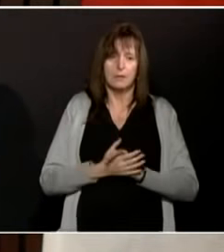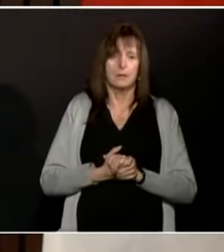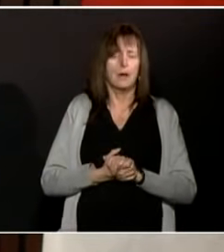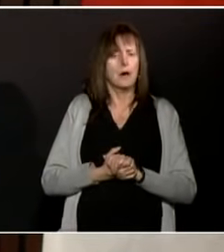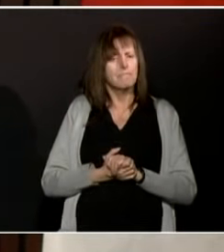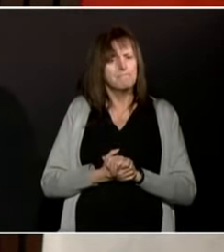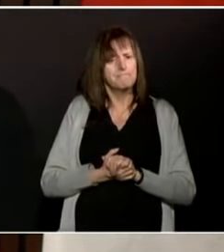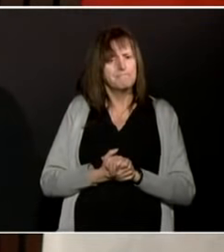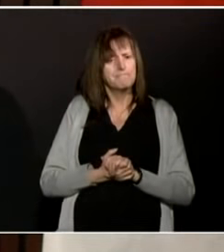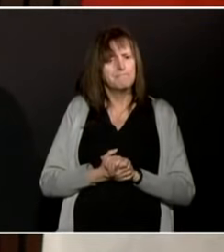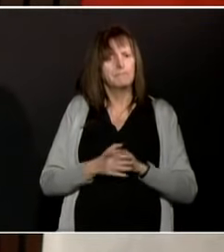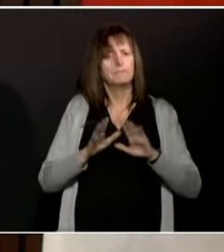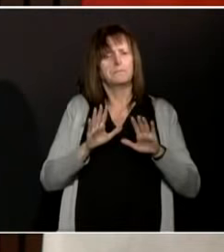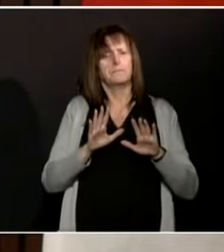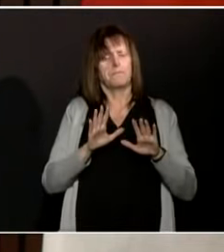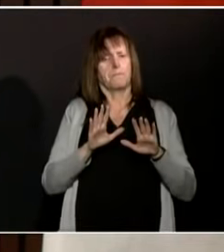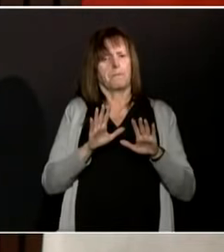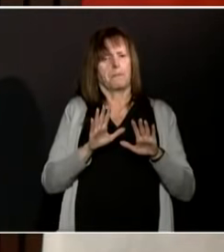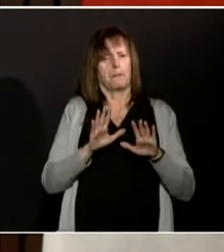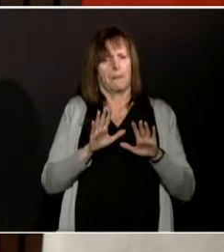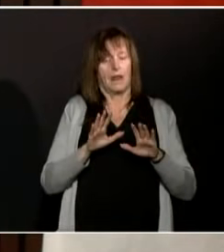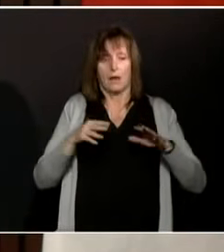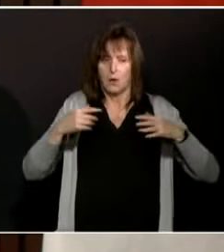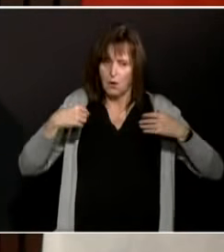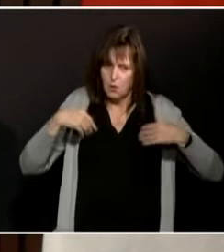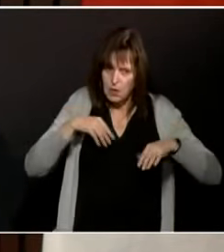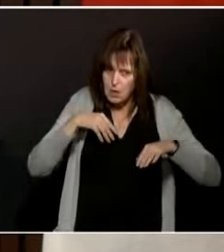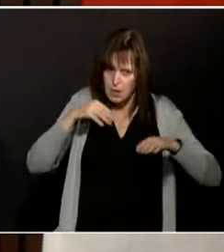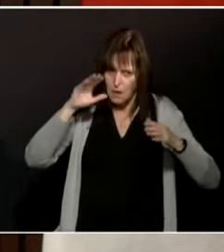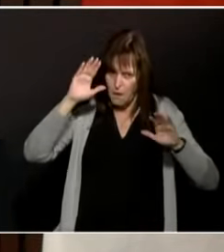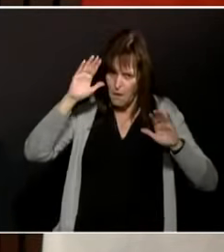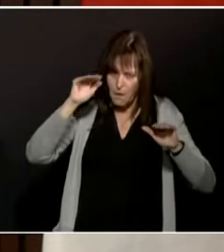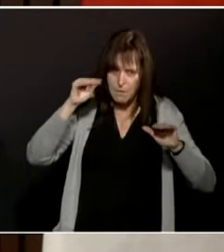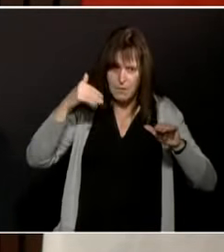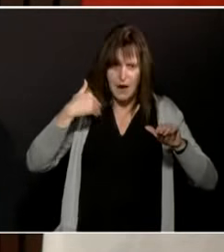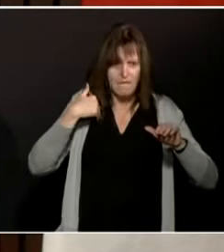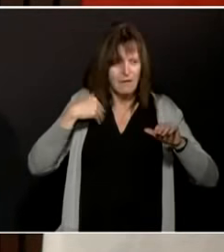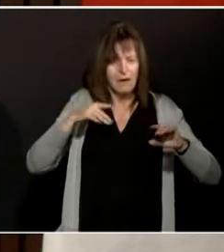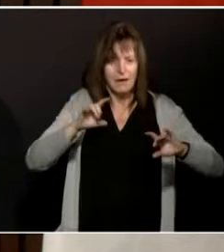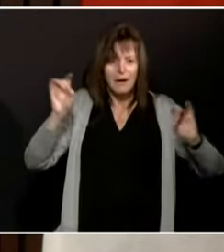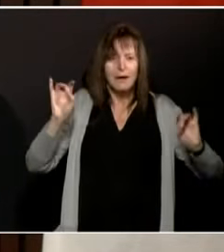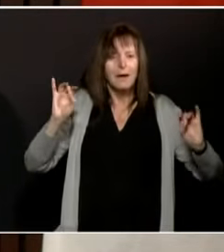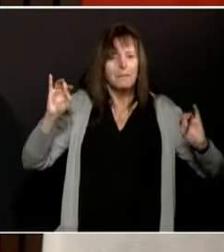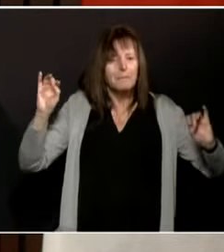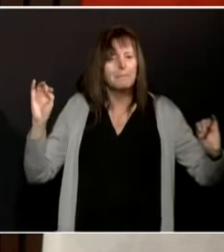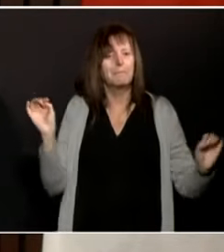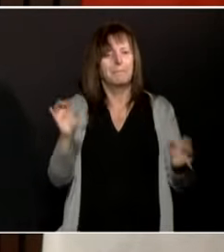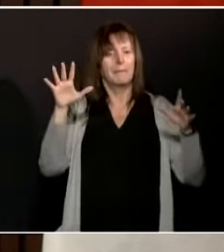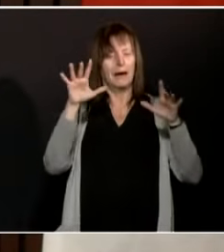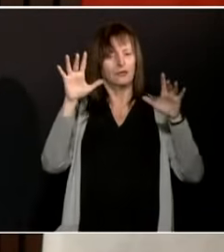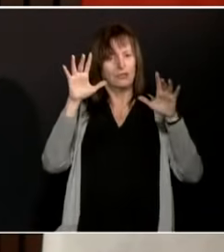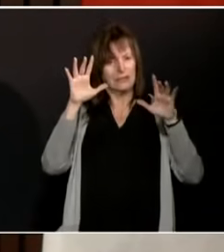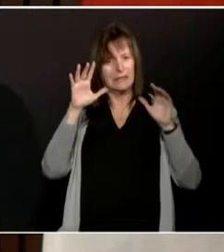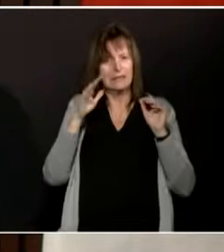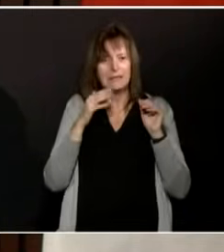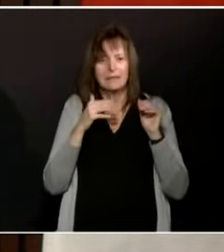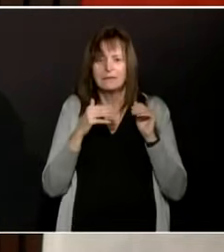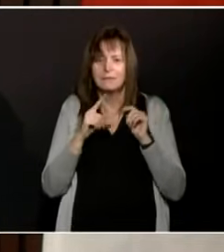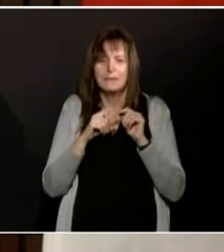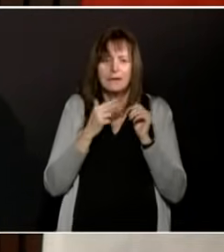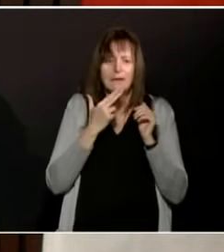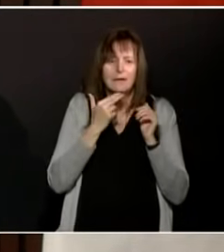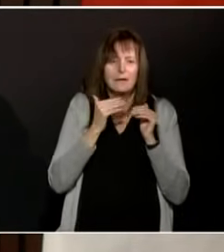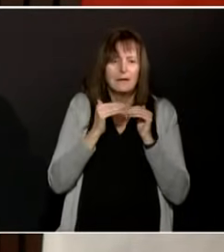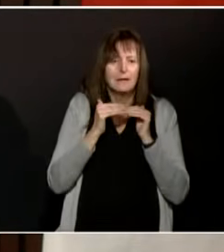was some magic combination of the minimum number of things we could do. The science isn't there, but what we do know looking at other jurisdictions, what we